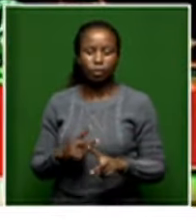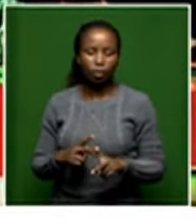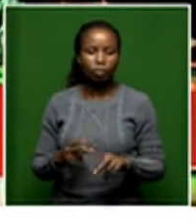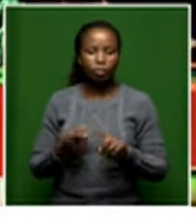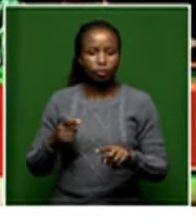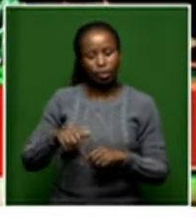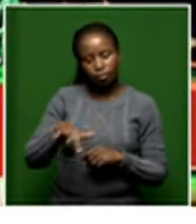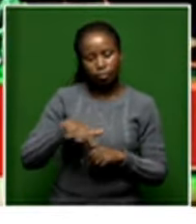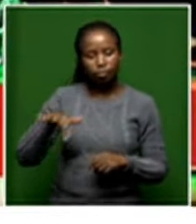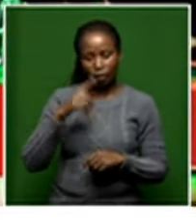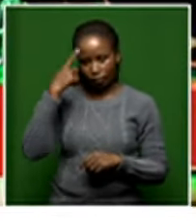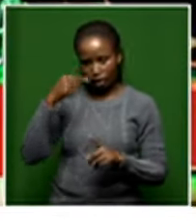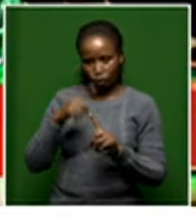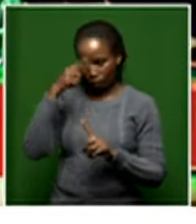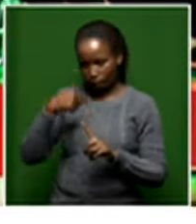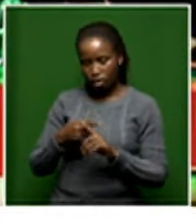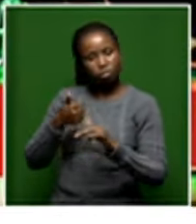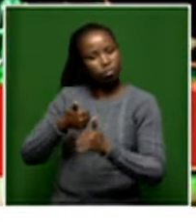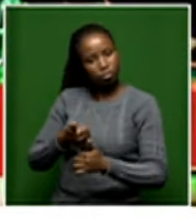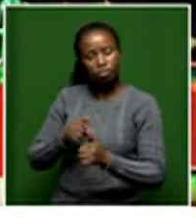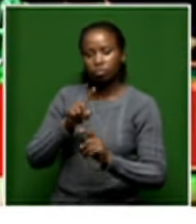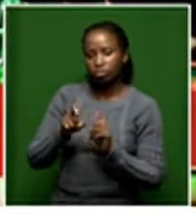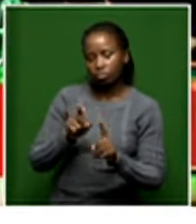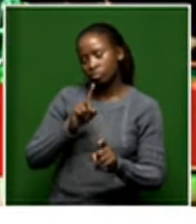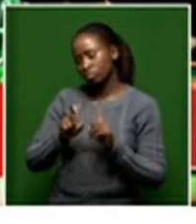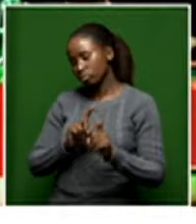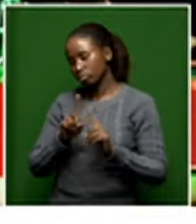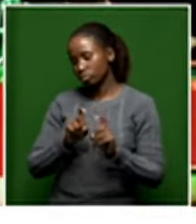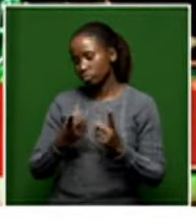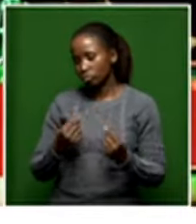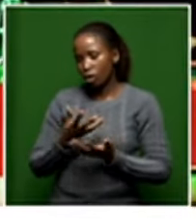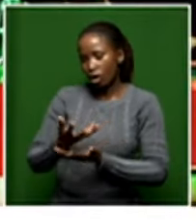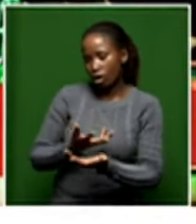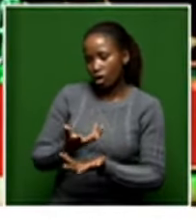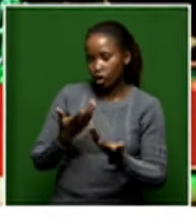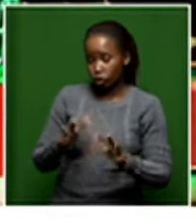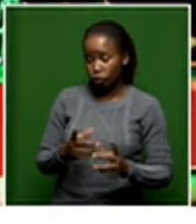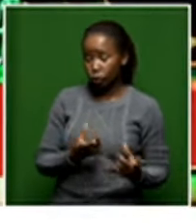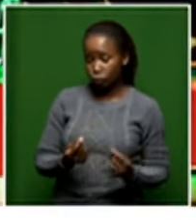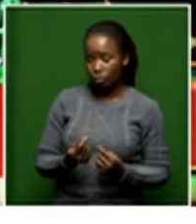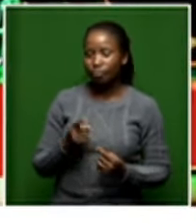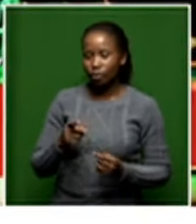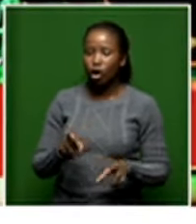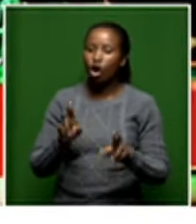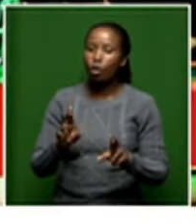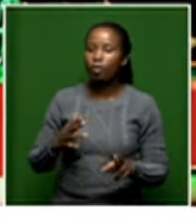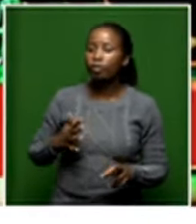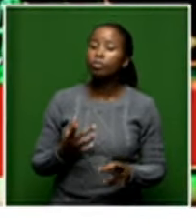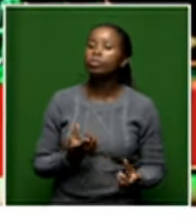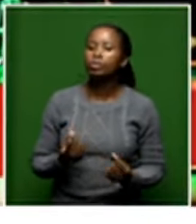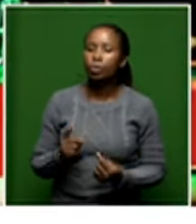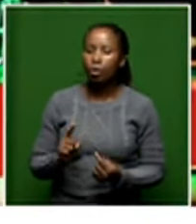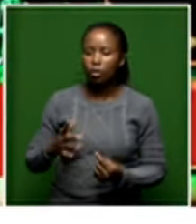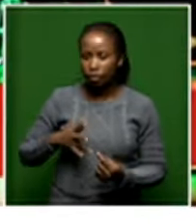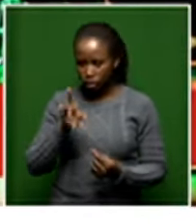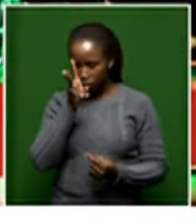field, one-on-one, face-to-face via virtual conversations. What we're hoping to do is to really explore what those